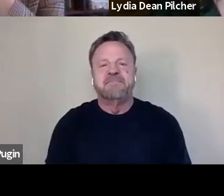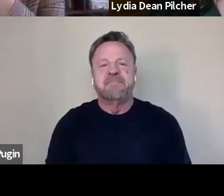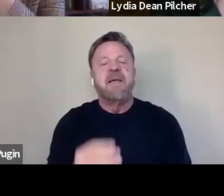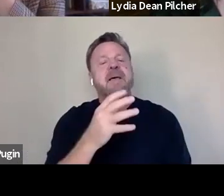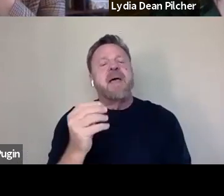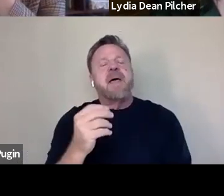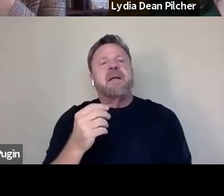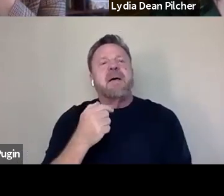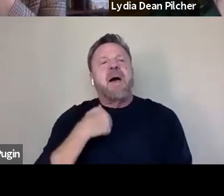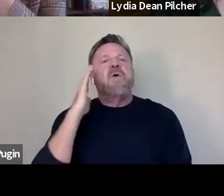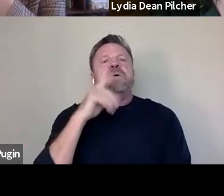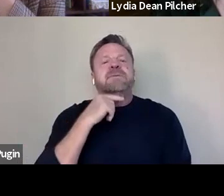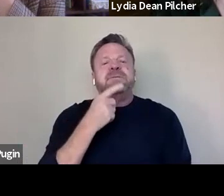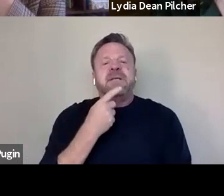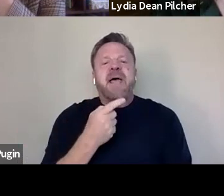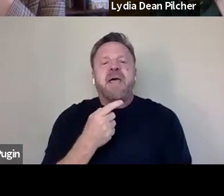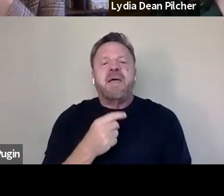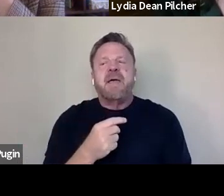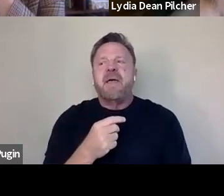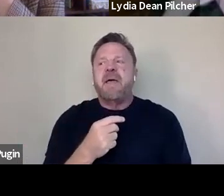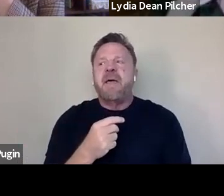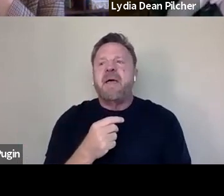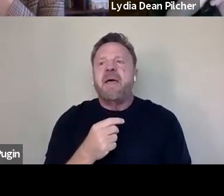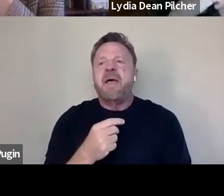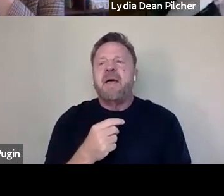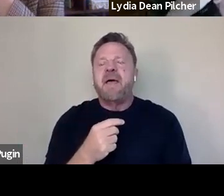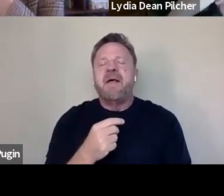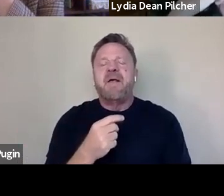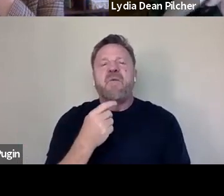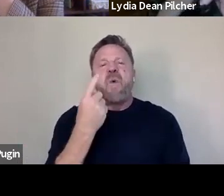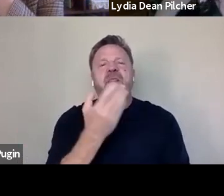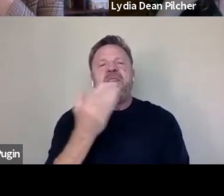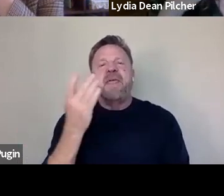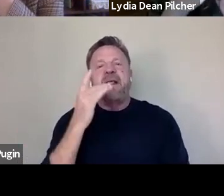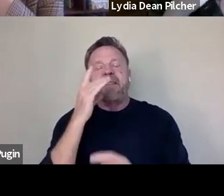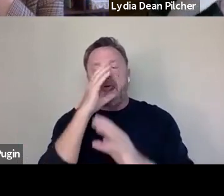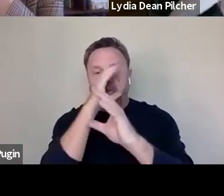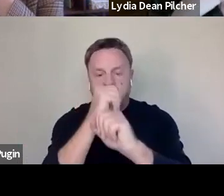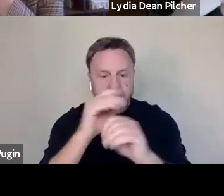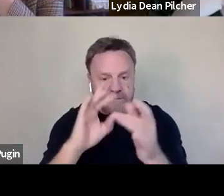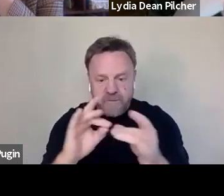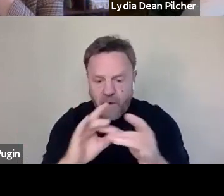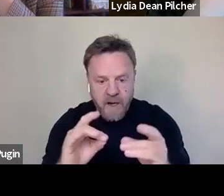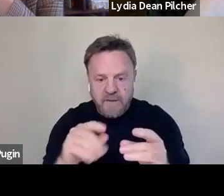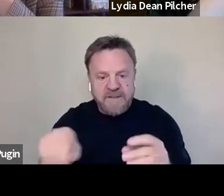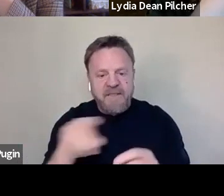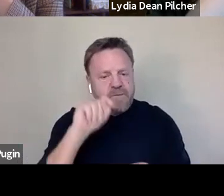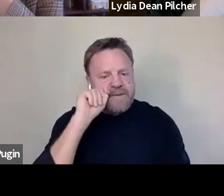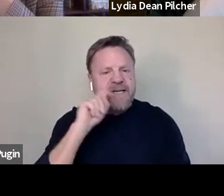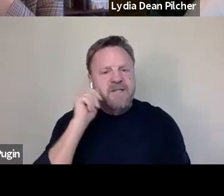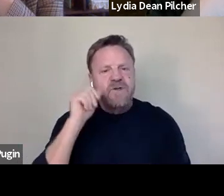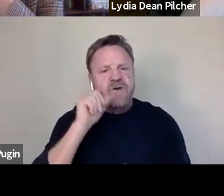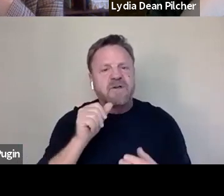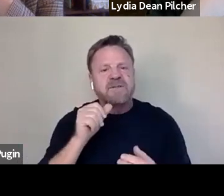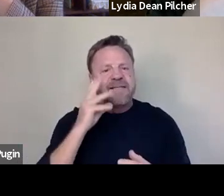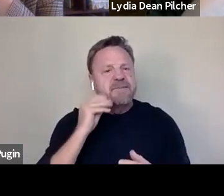that one of the things that drew me into the story so immediately was the fact that these were teenage girls going through